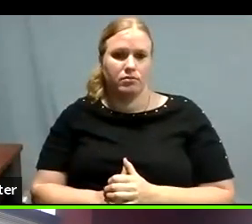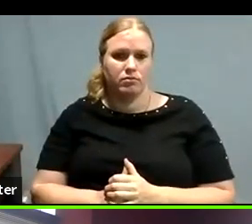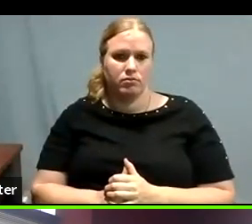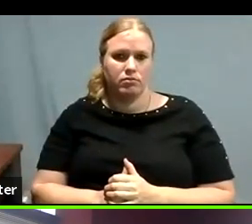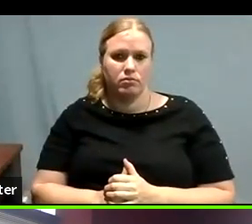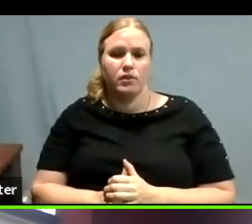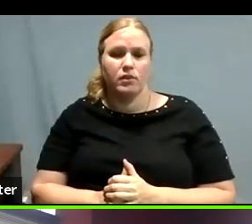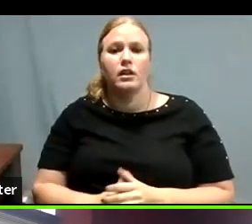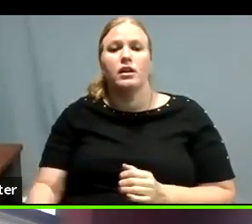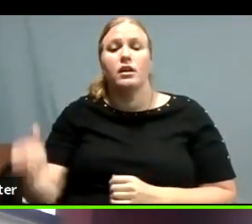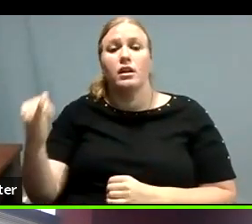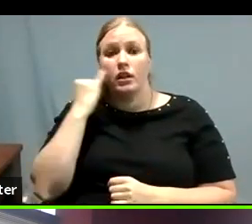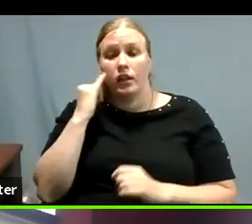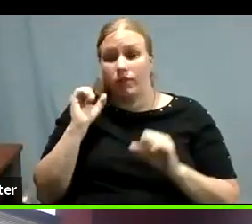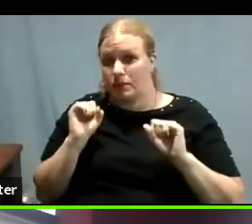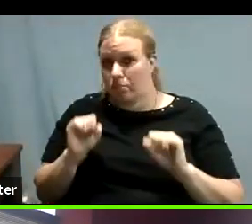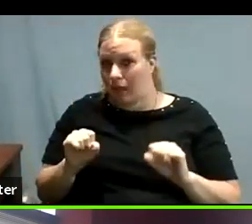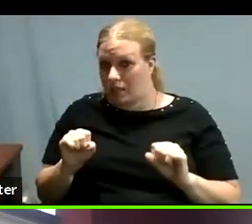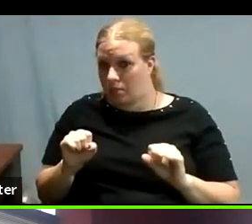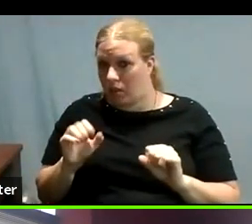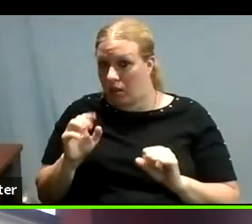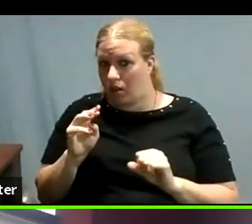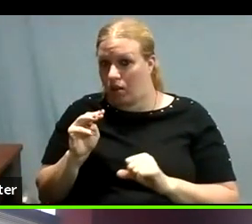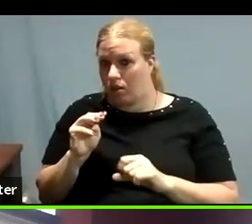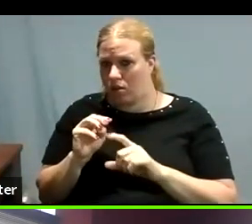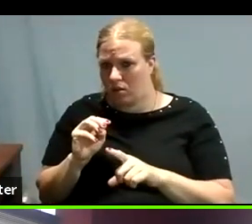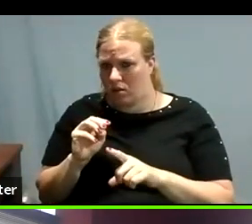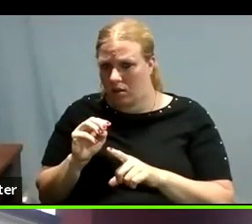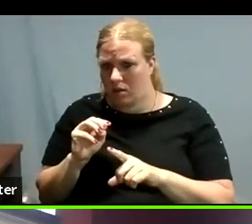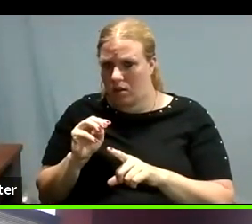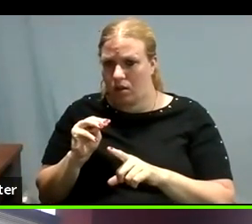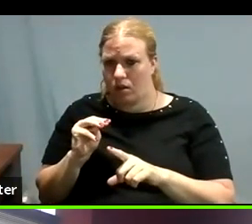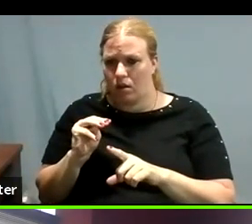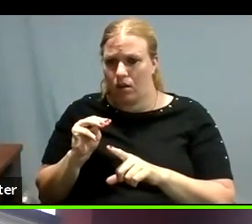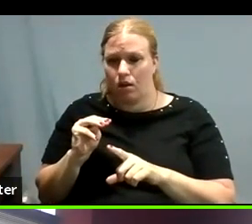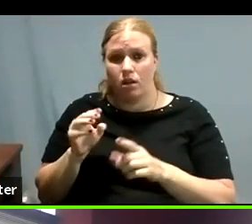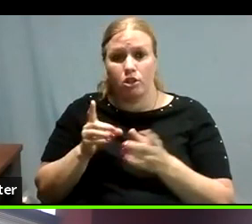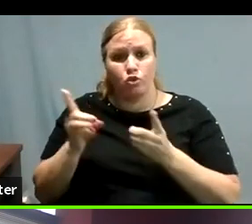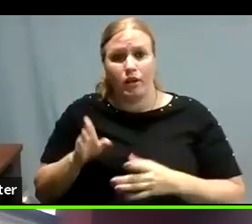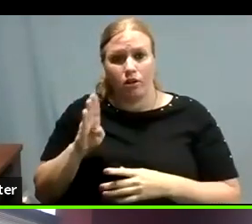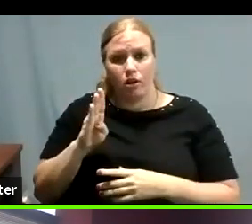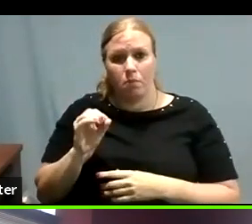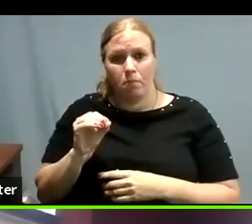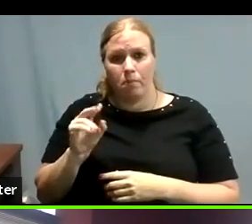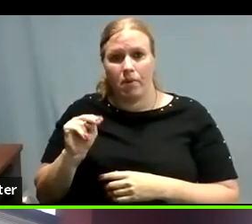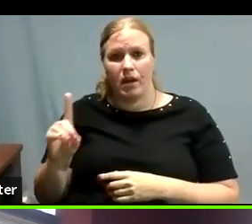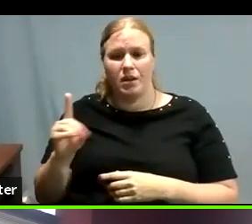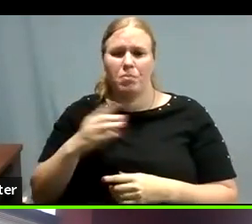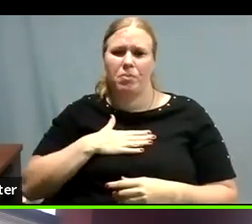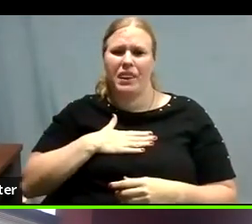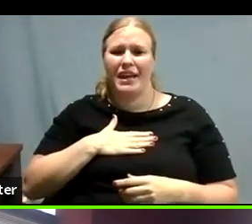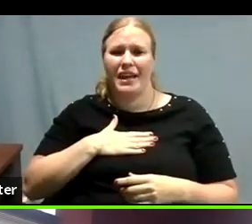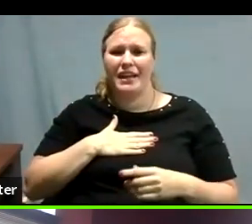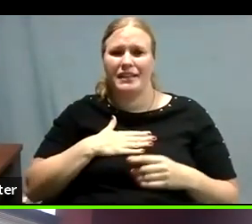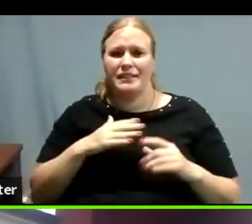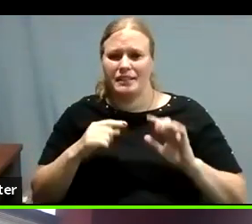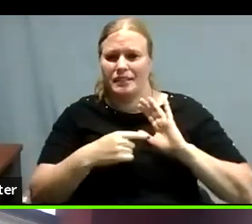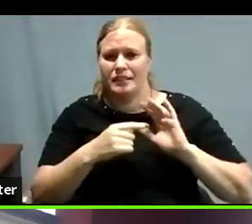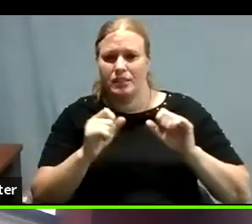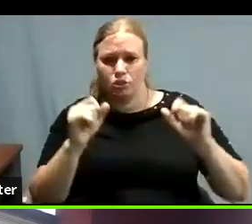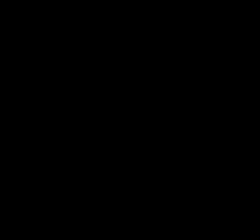And if it's possible, if the media can take a screenshot of the testing sites that are available, I wanted to just quickly show